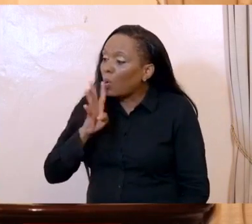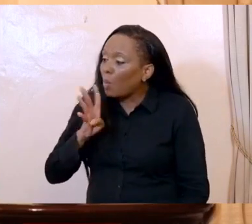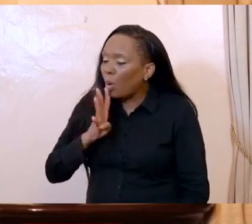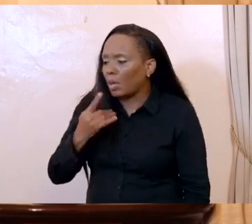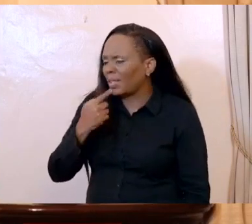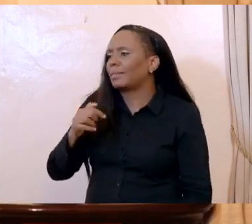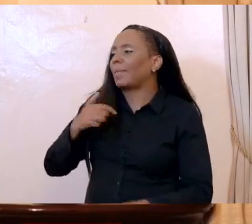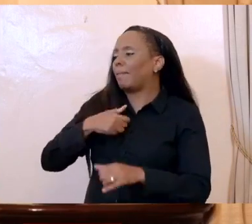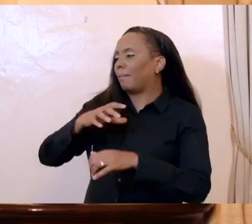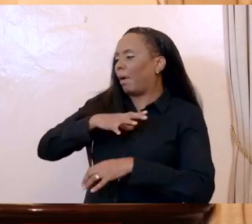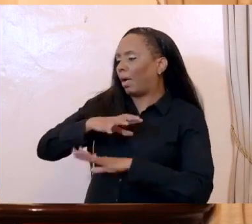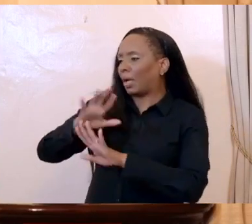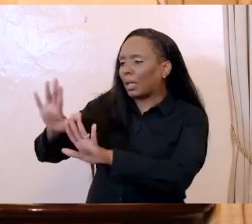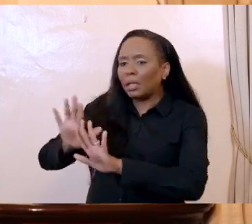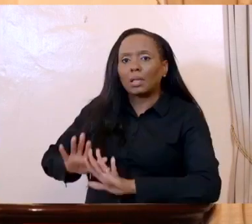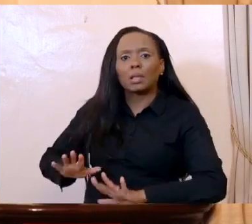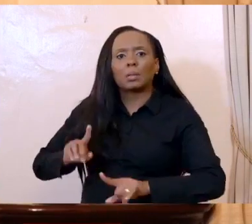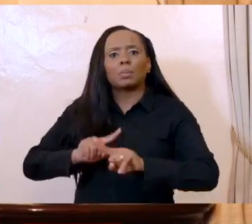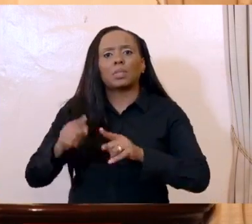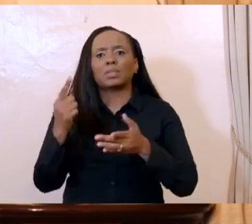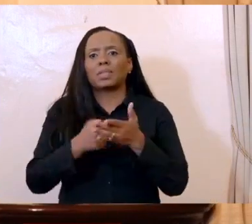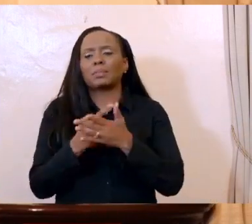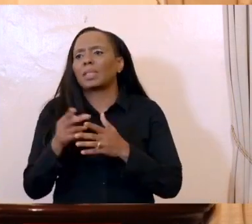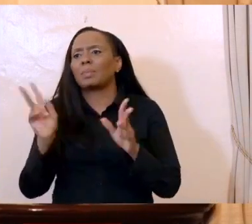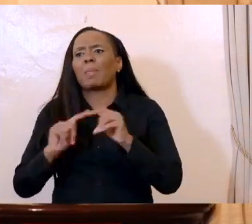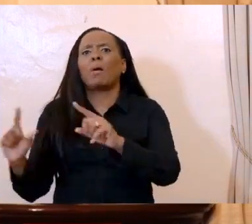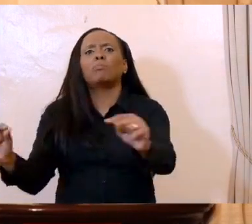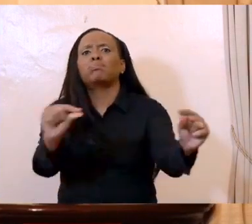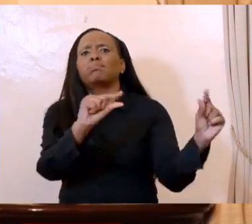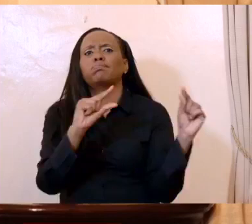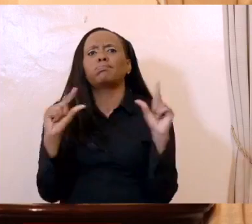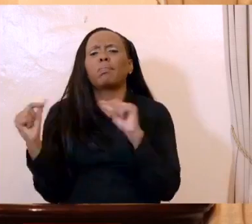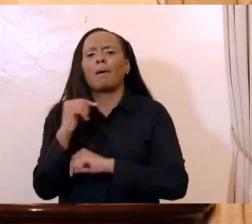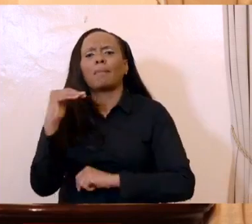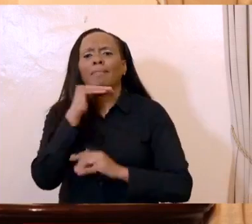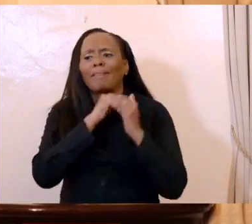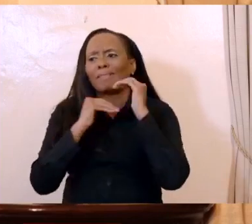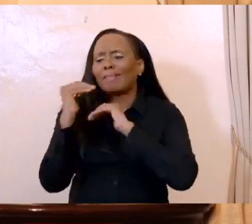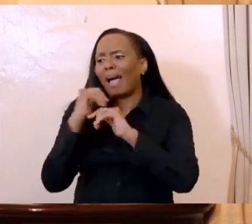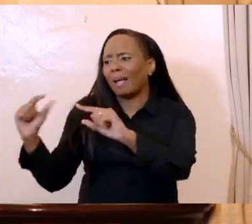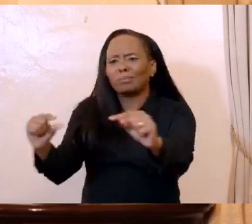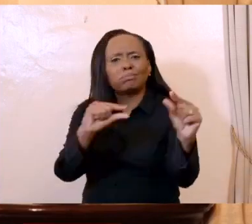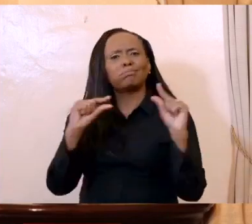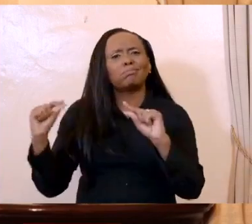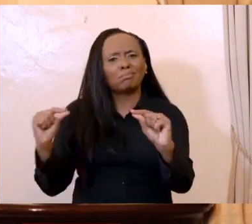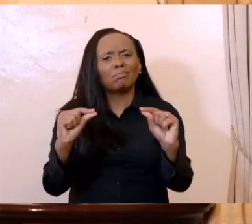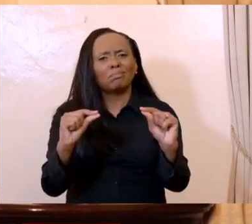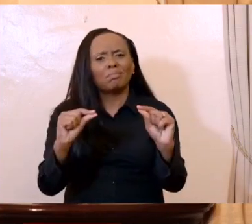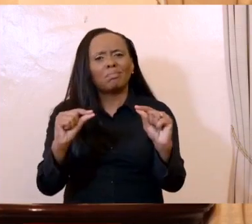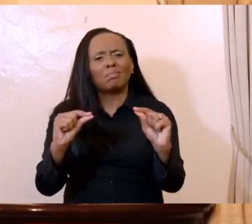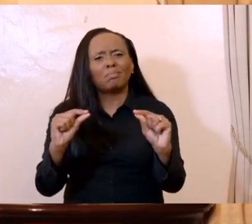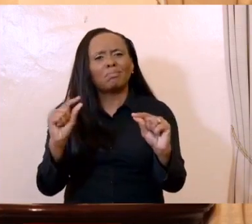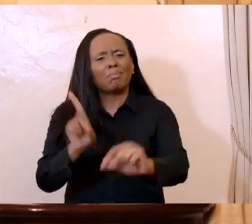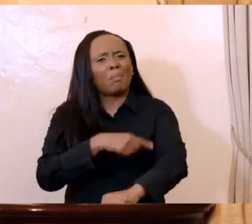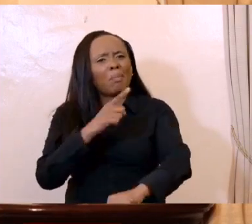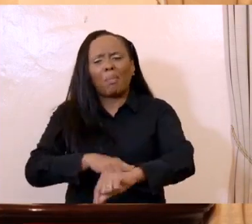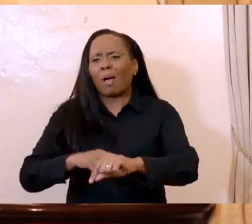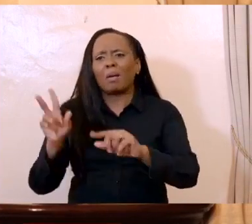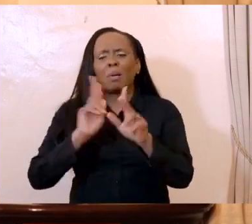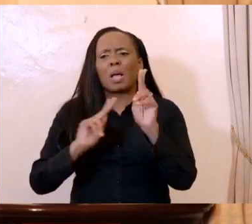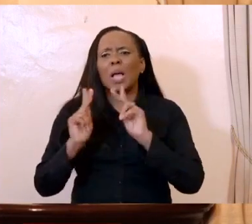was allayed. But it's sometimes we just kept running behind the fake news that was circulating for long periods of